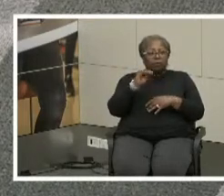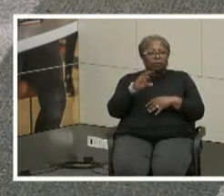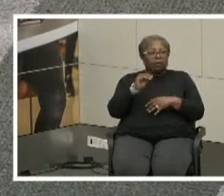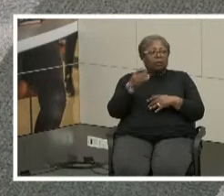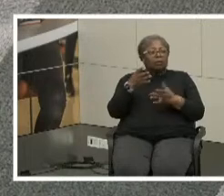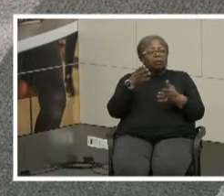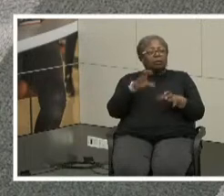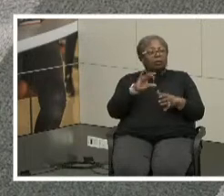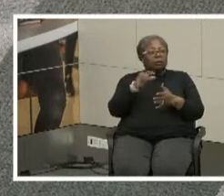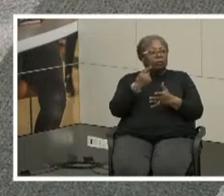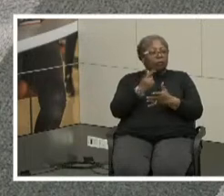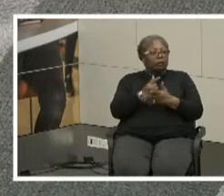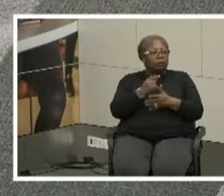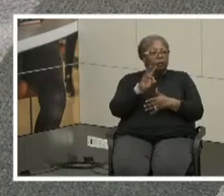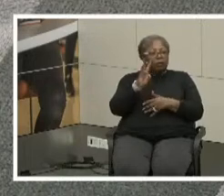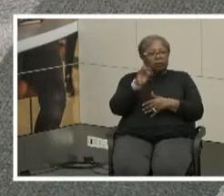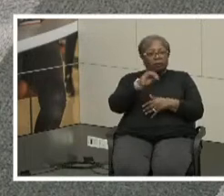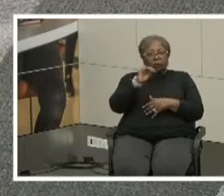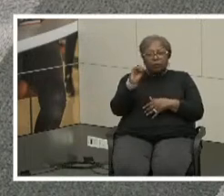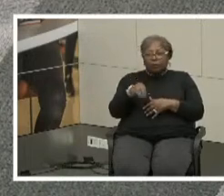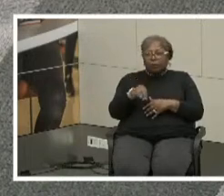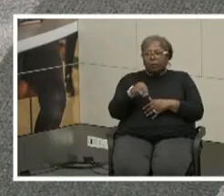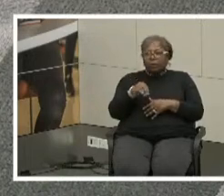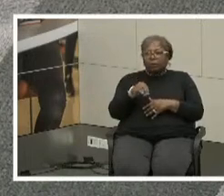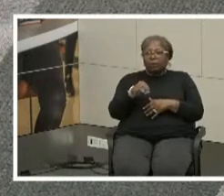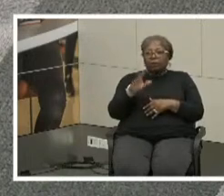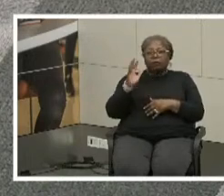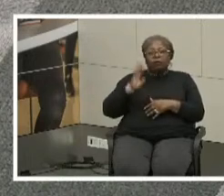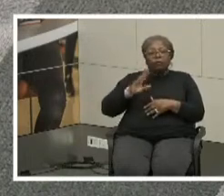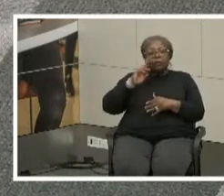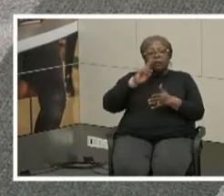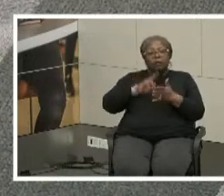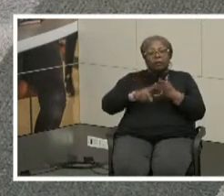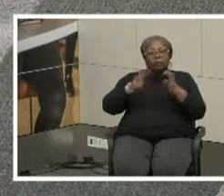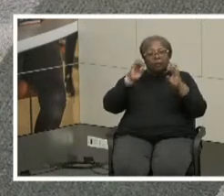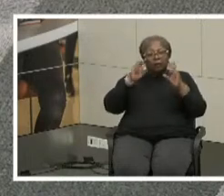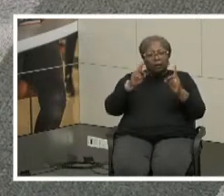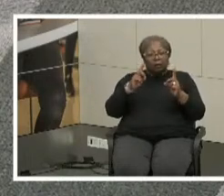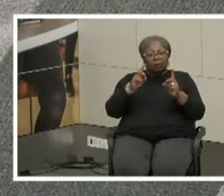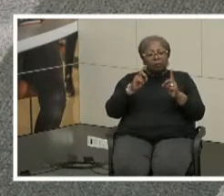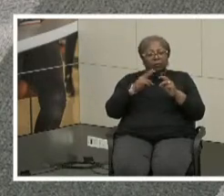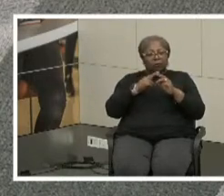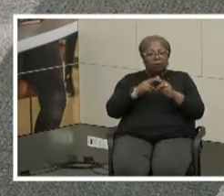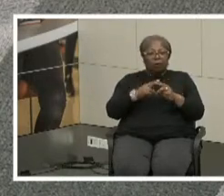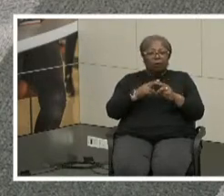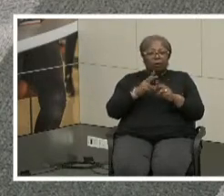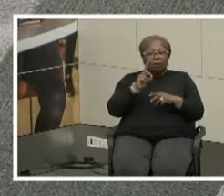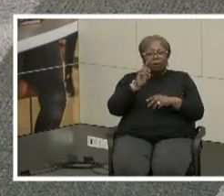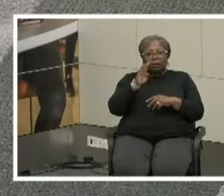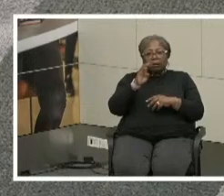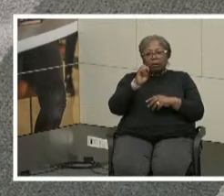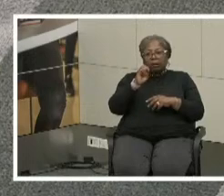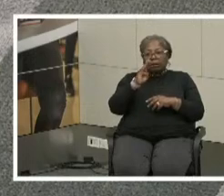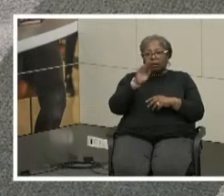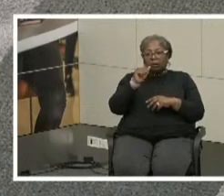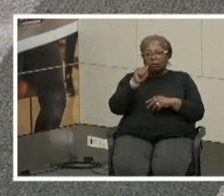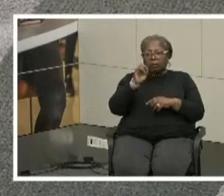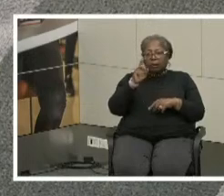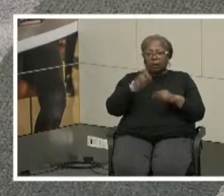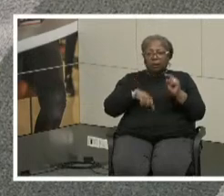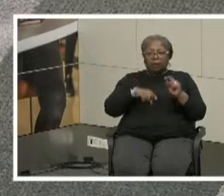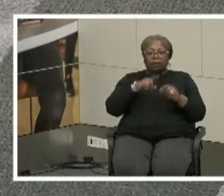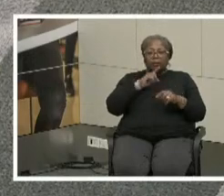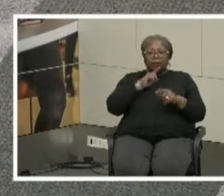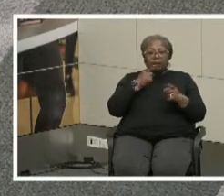and their chances of graduation by 70% the former Secretary of Education called debate the great equalizer which cannot be the case if we